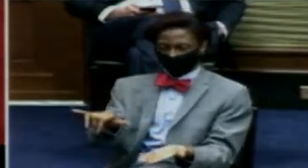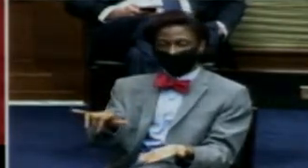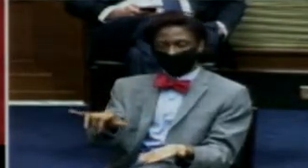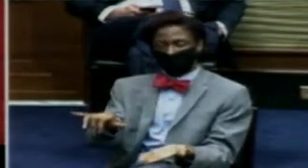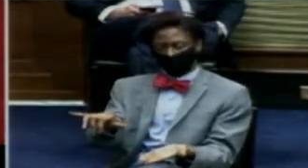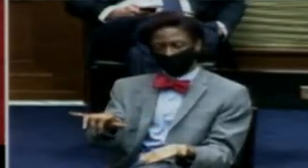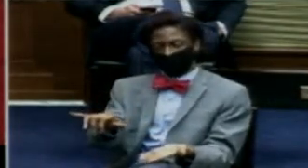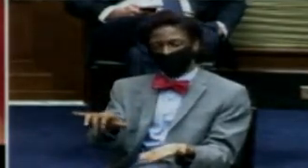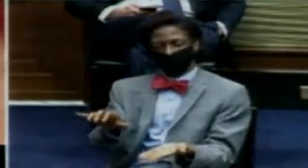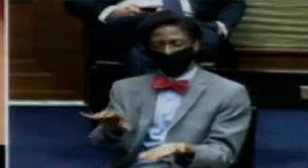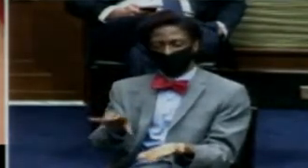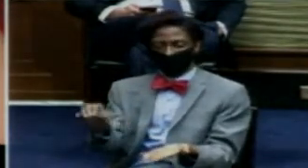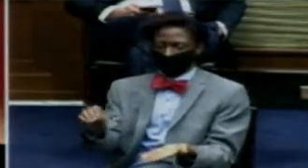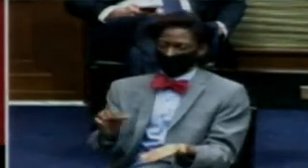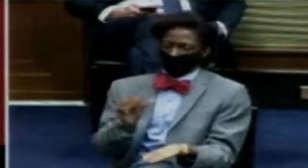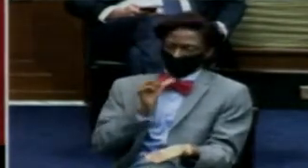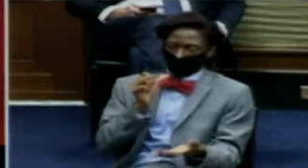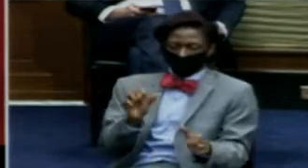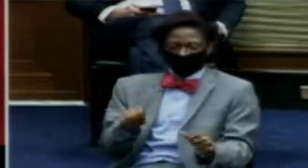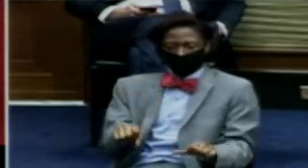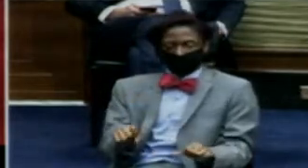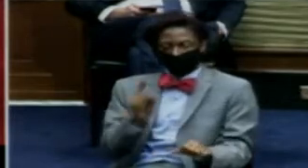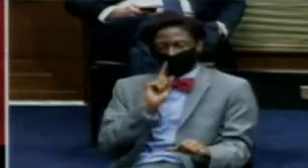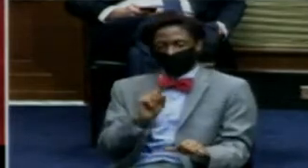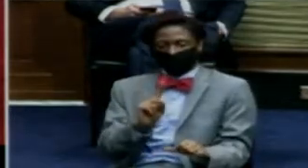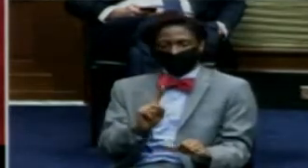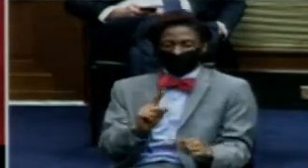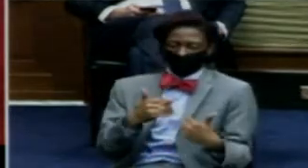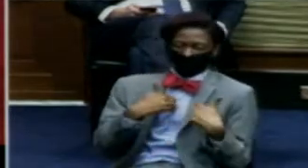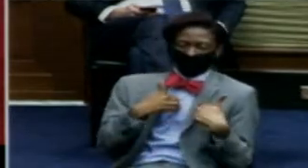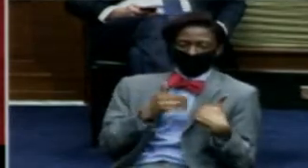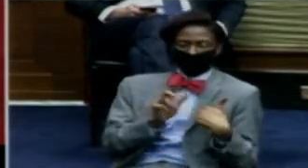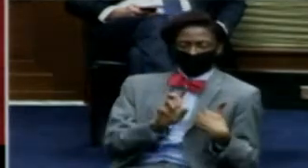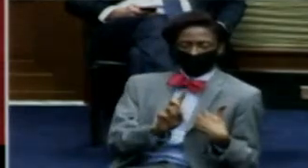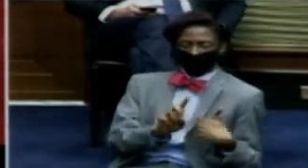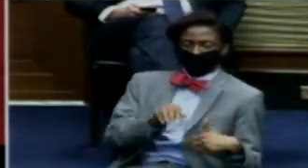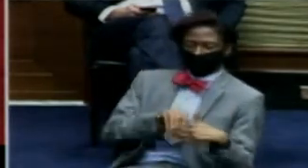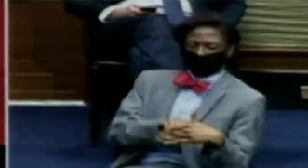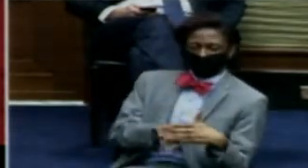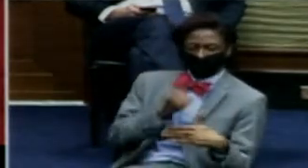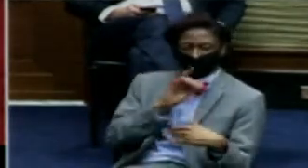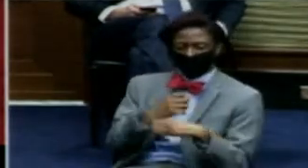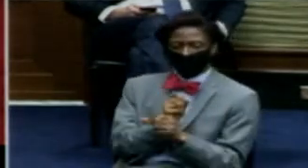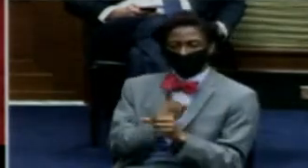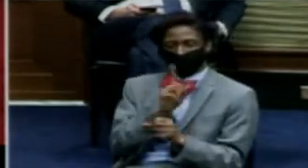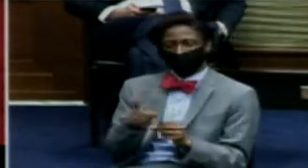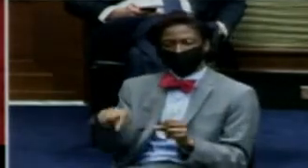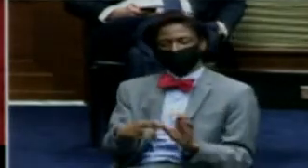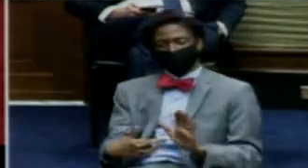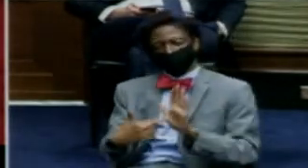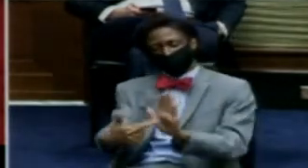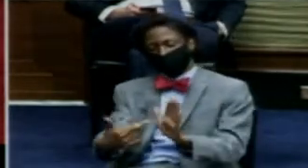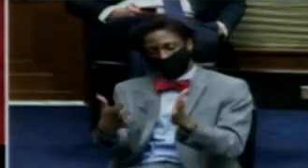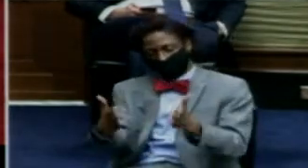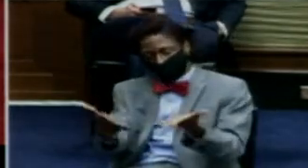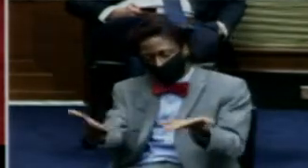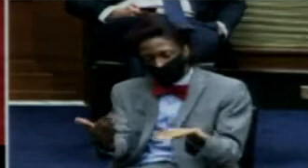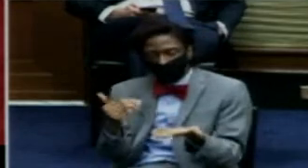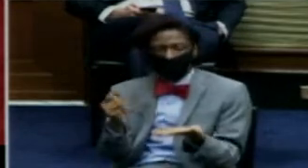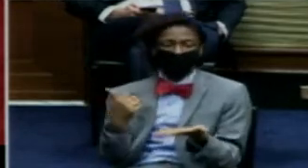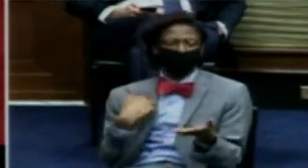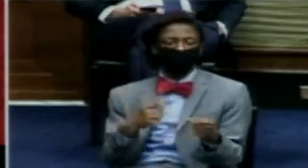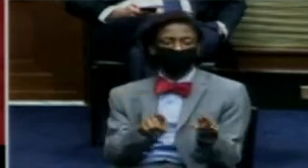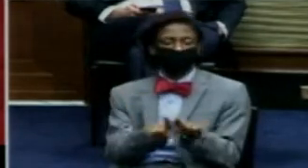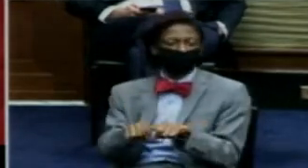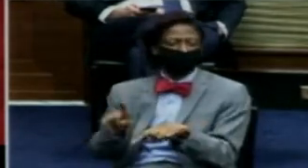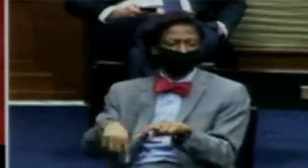being able not to have democratic access to making sure that you are represented at all levels of government. And we also can't claim